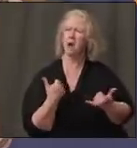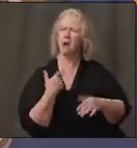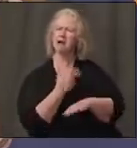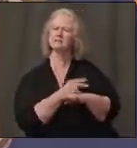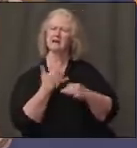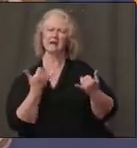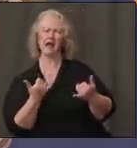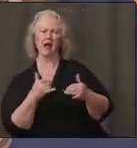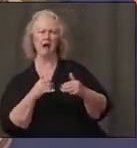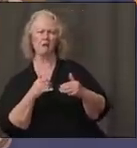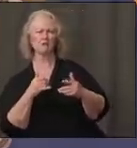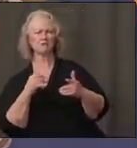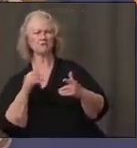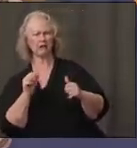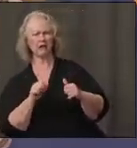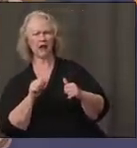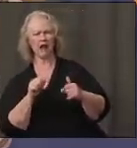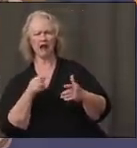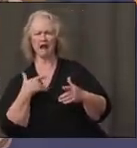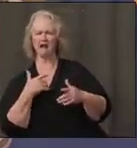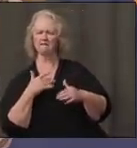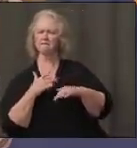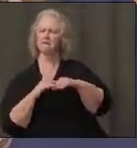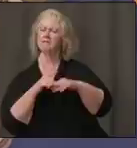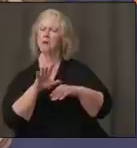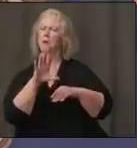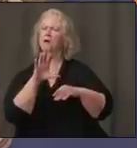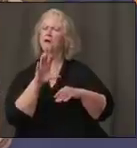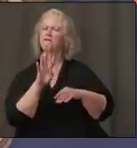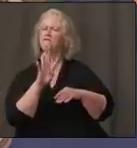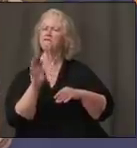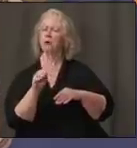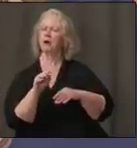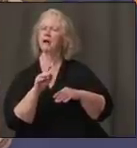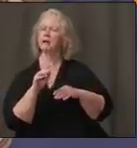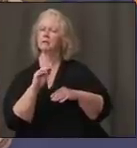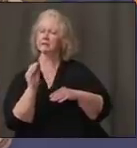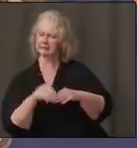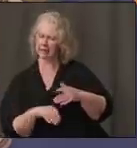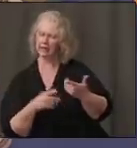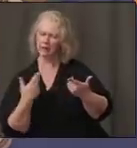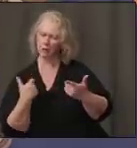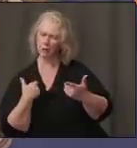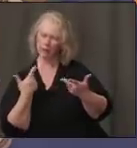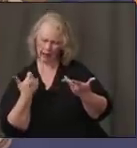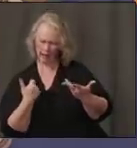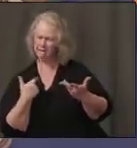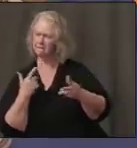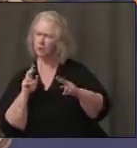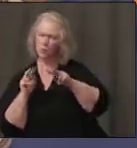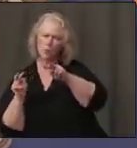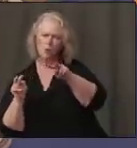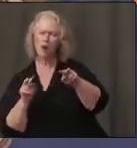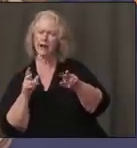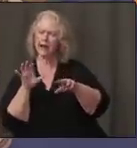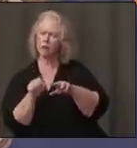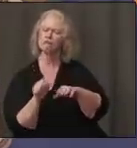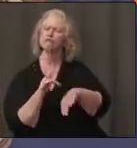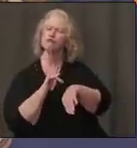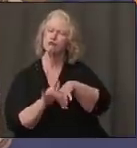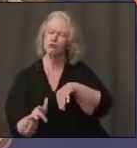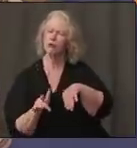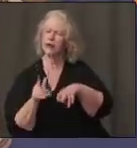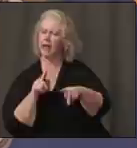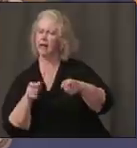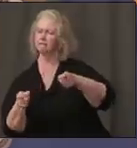But along the way, we're doing more and more testing, so we'll be able to detect flare-ups, as Scott said, contain those earlier. So I think